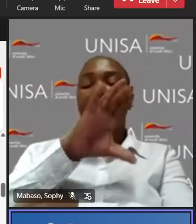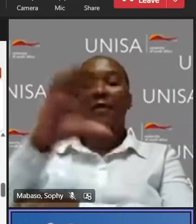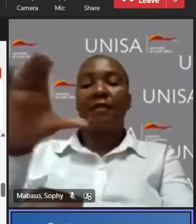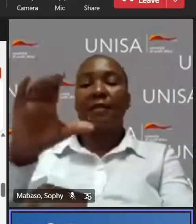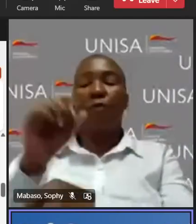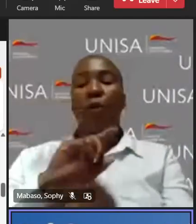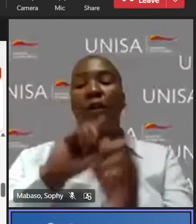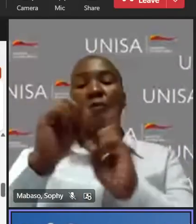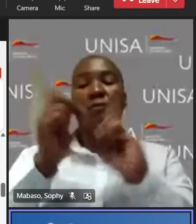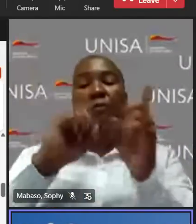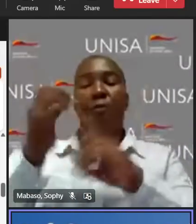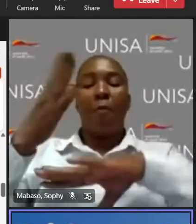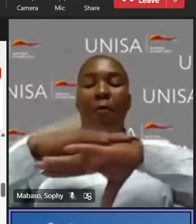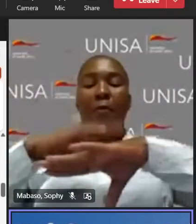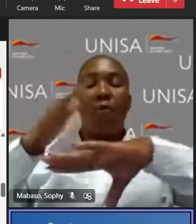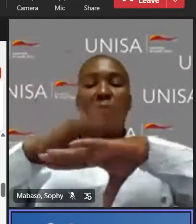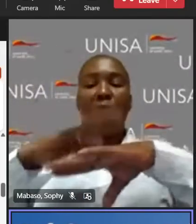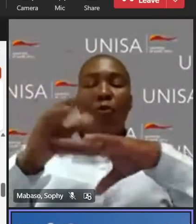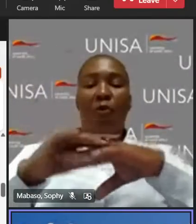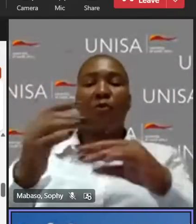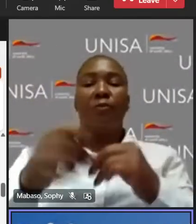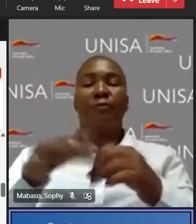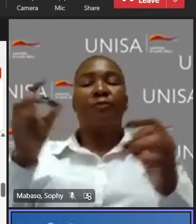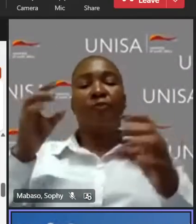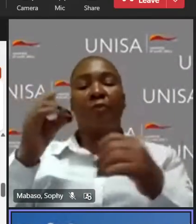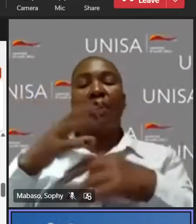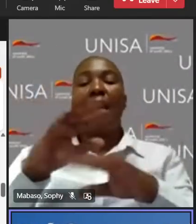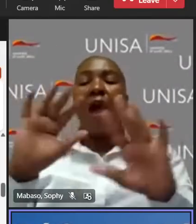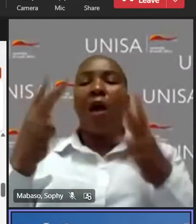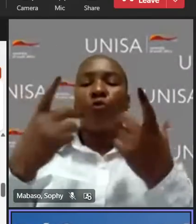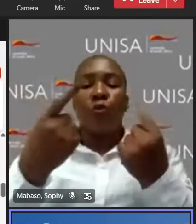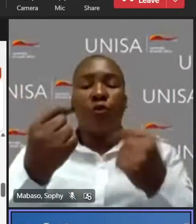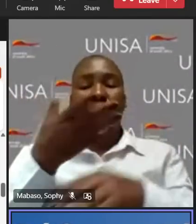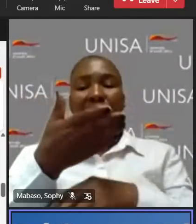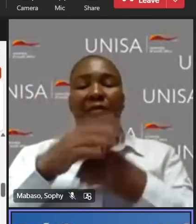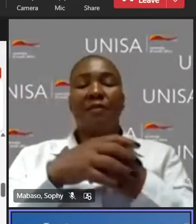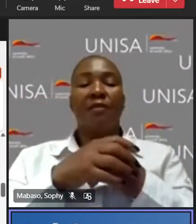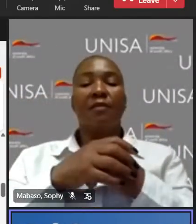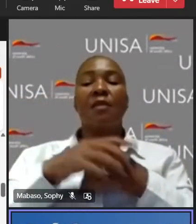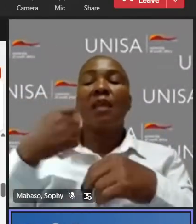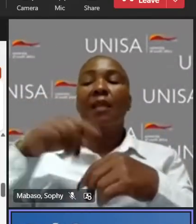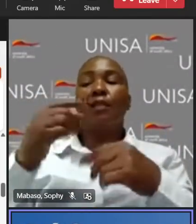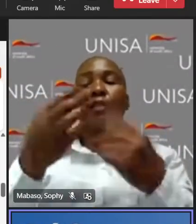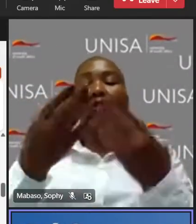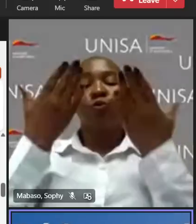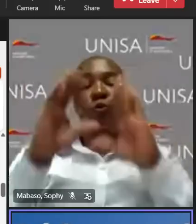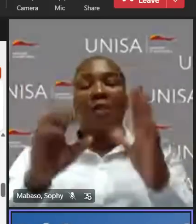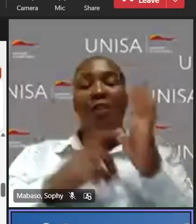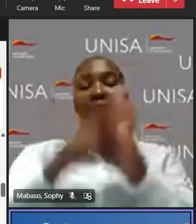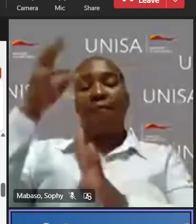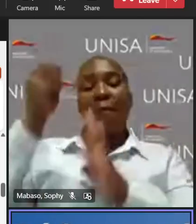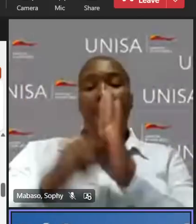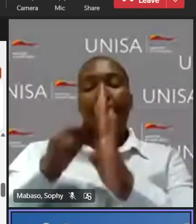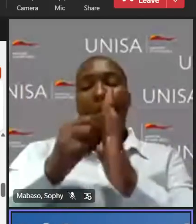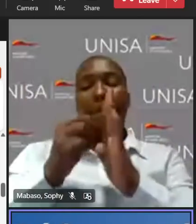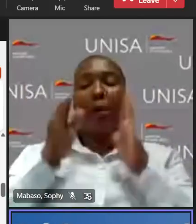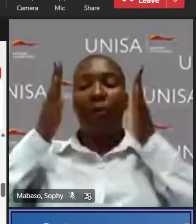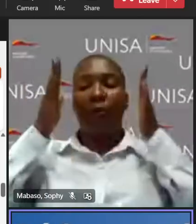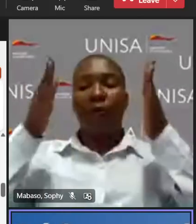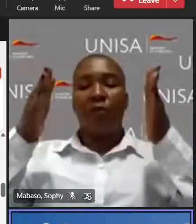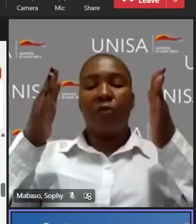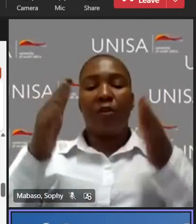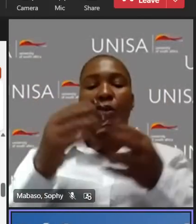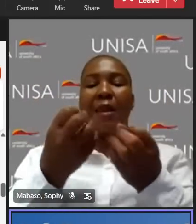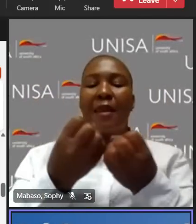speak more in detail. So how do we do this? In student development, we focus on a